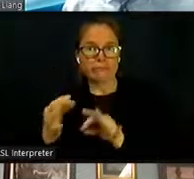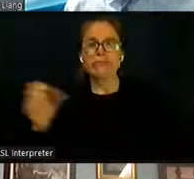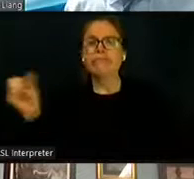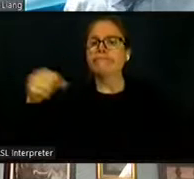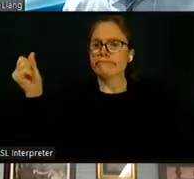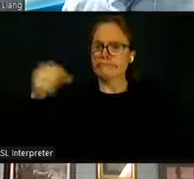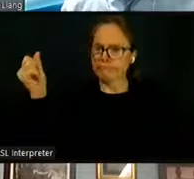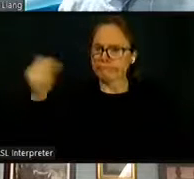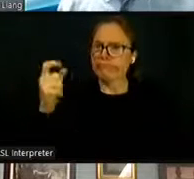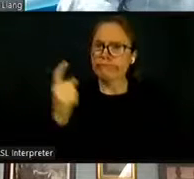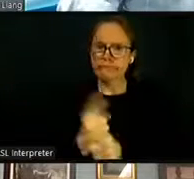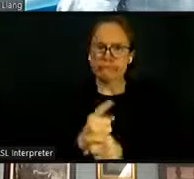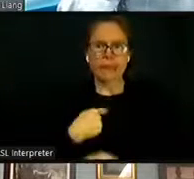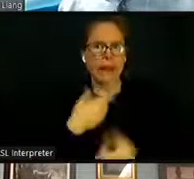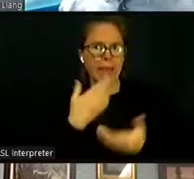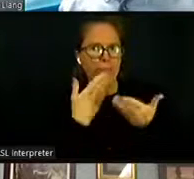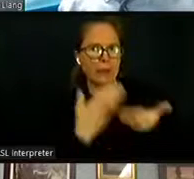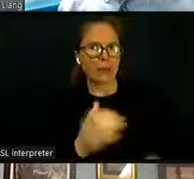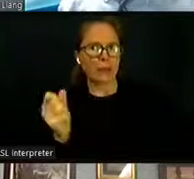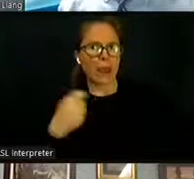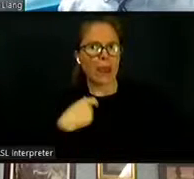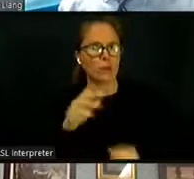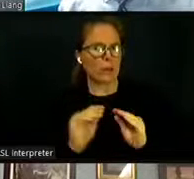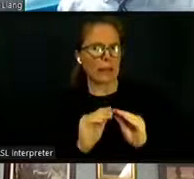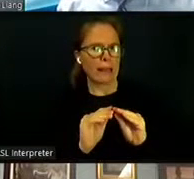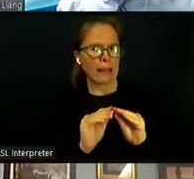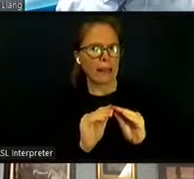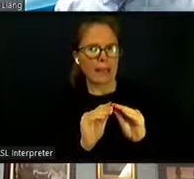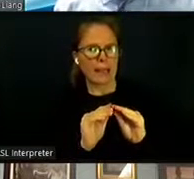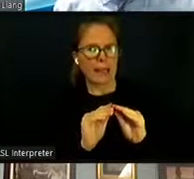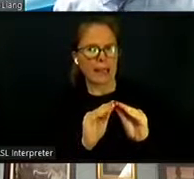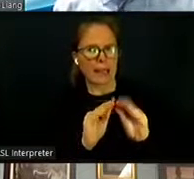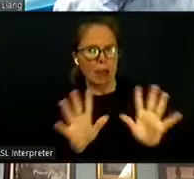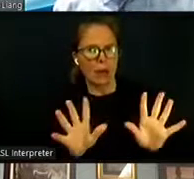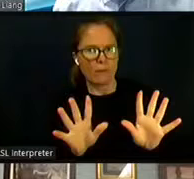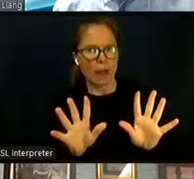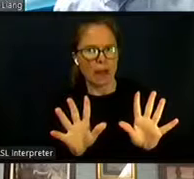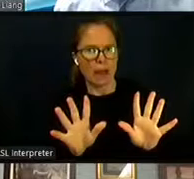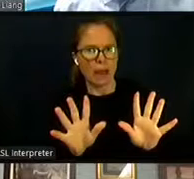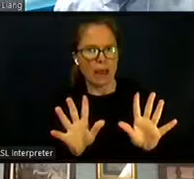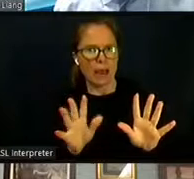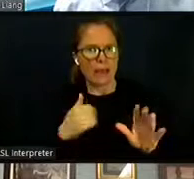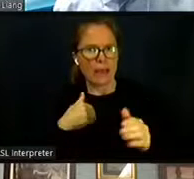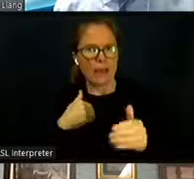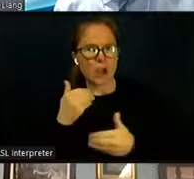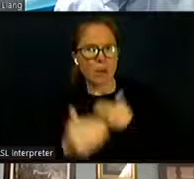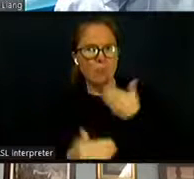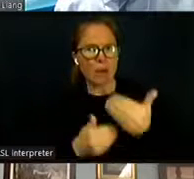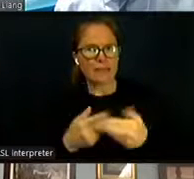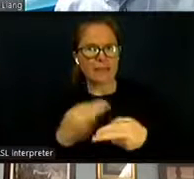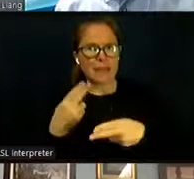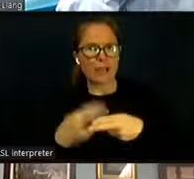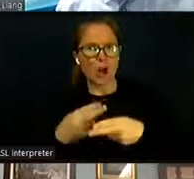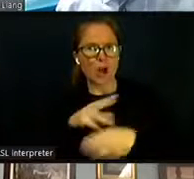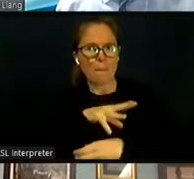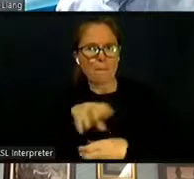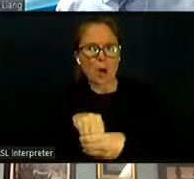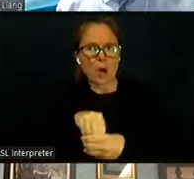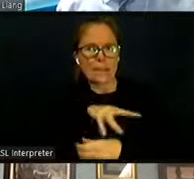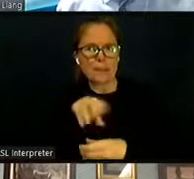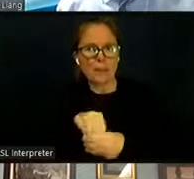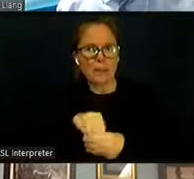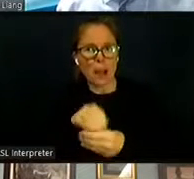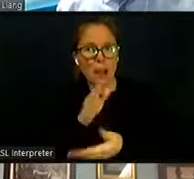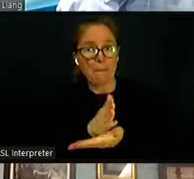needle? Yeah, thank you. And just to clarify, there's a process called participatory budgeting. Have you